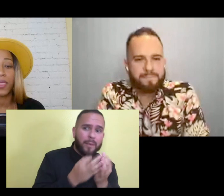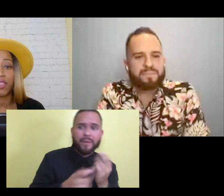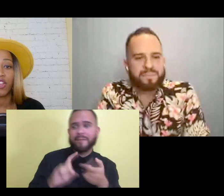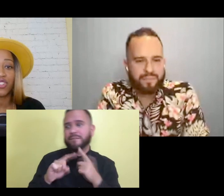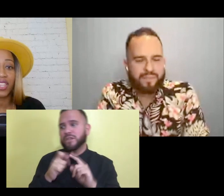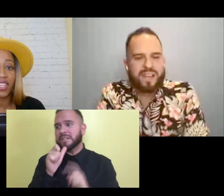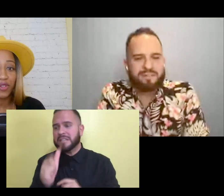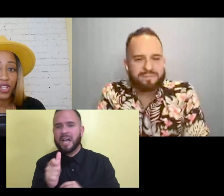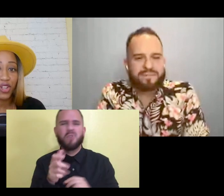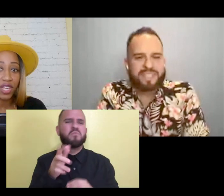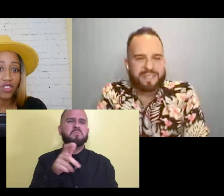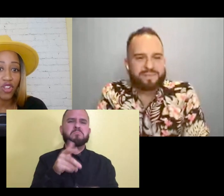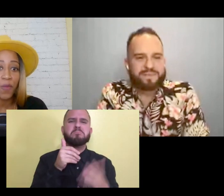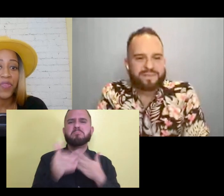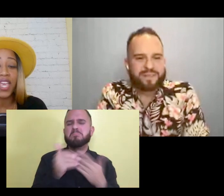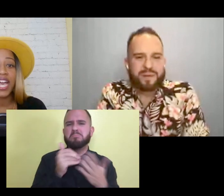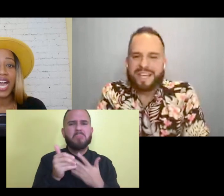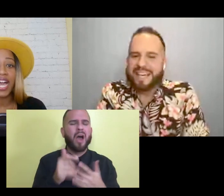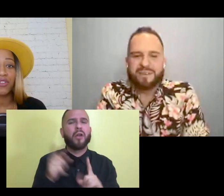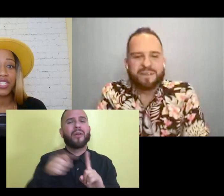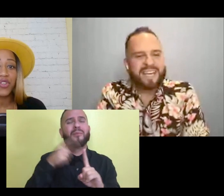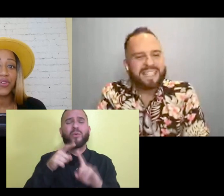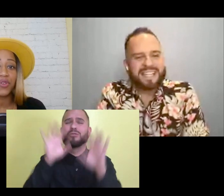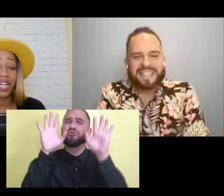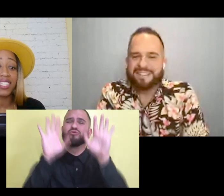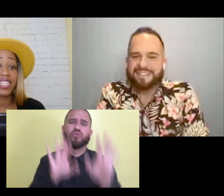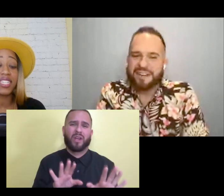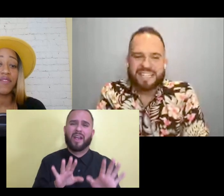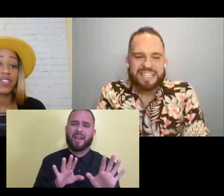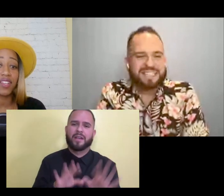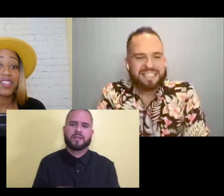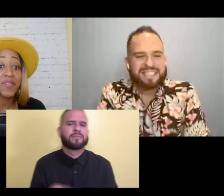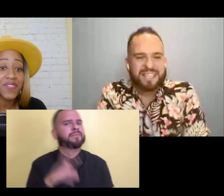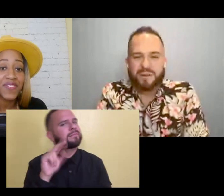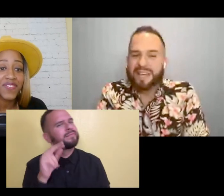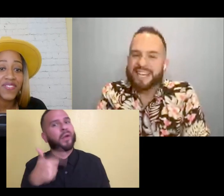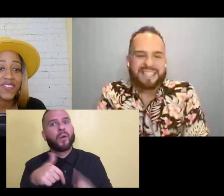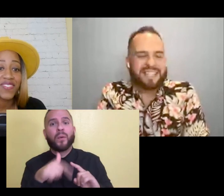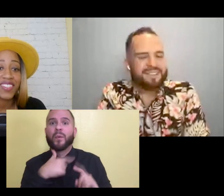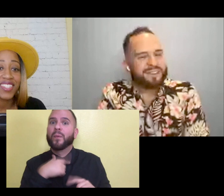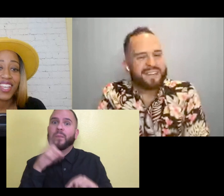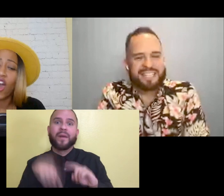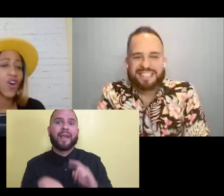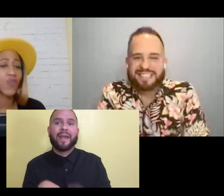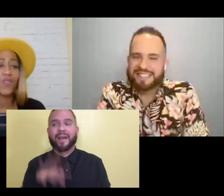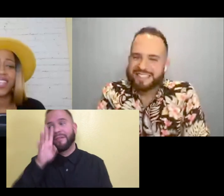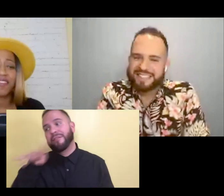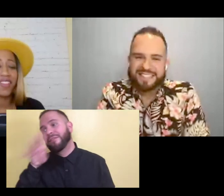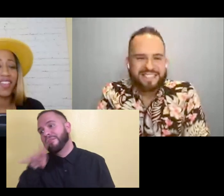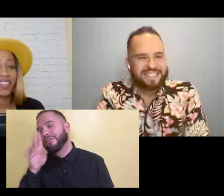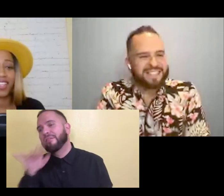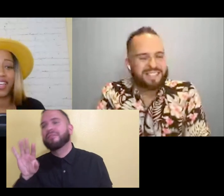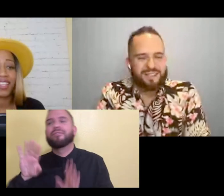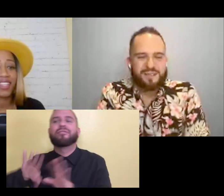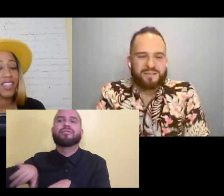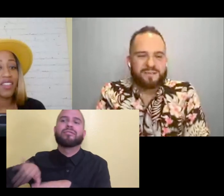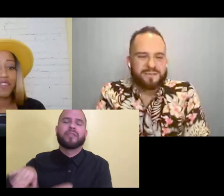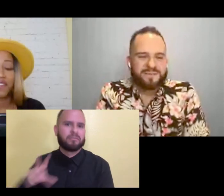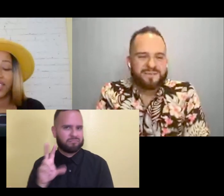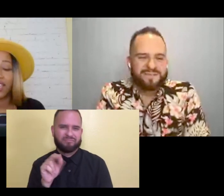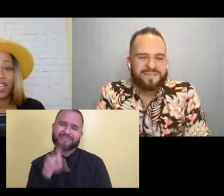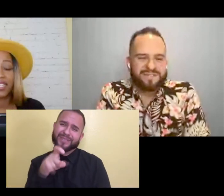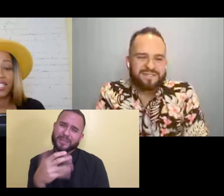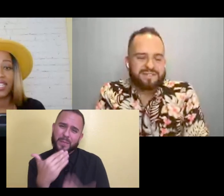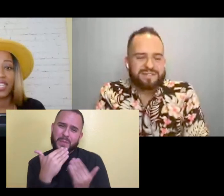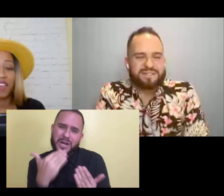whomever. So I think that's really great. Yeah. So We can't you we said can't you take got that for into deaf granted. study. We can't take that for granted. Oh, definitely not.